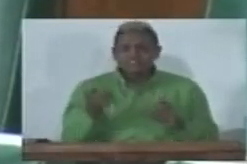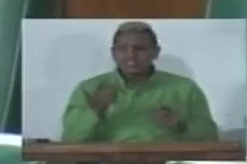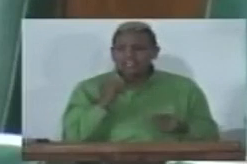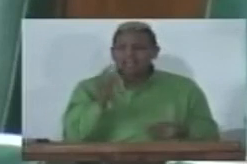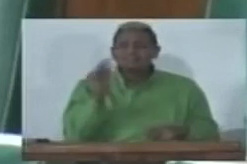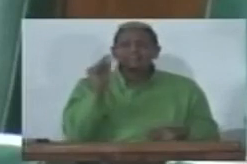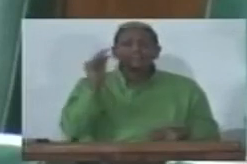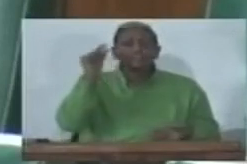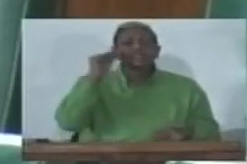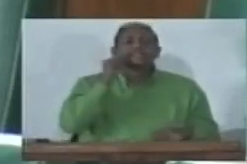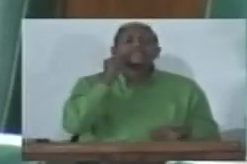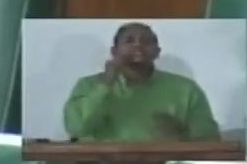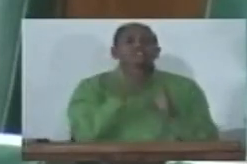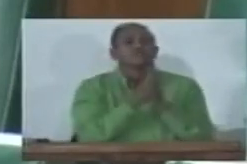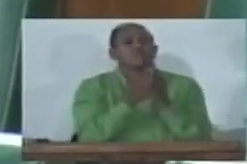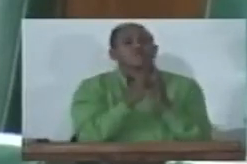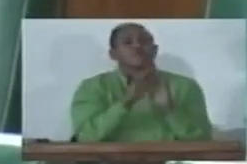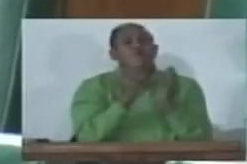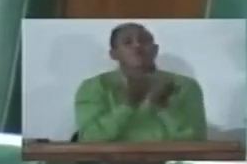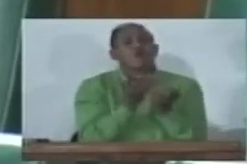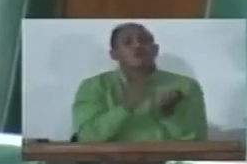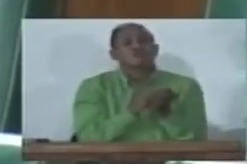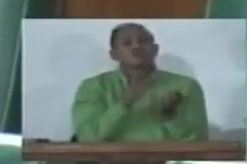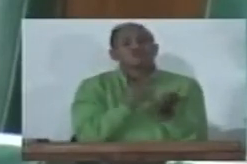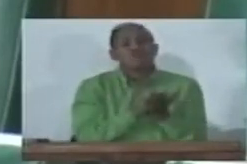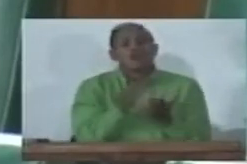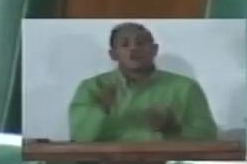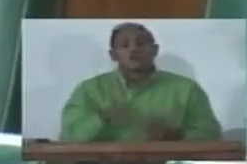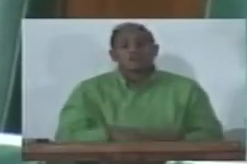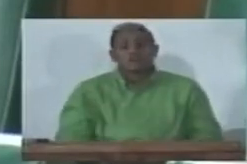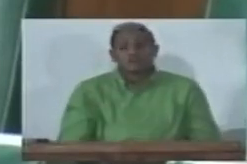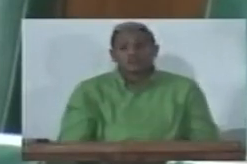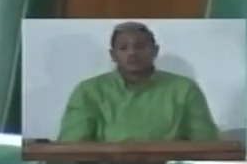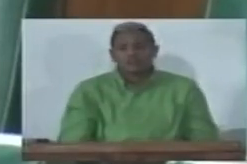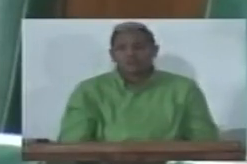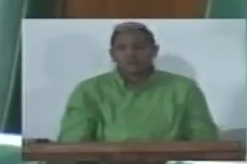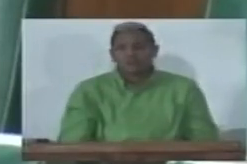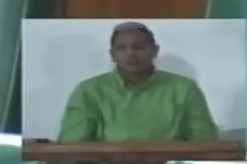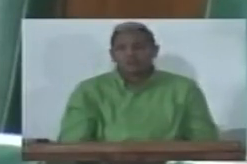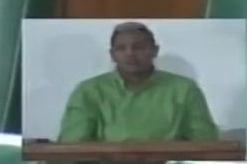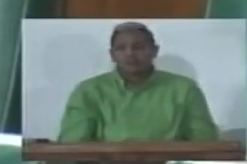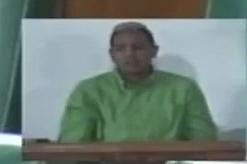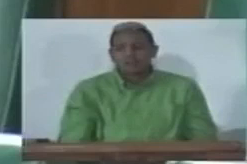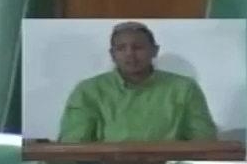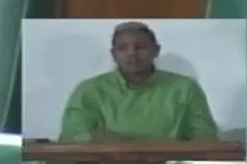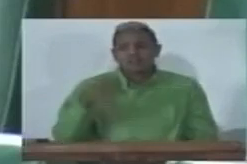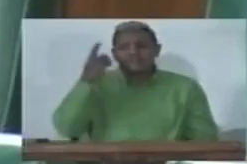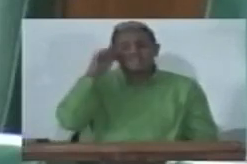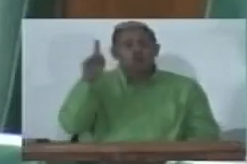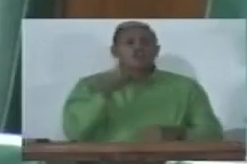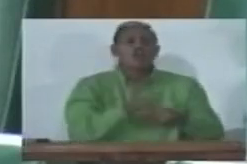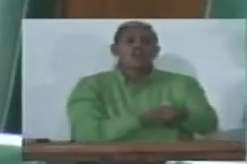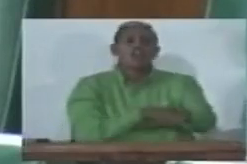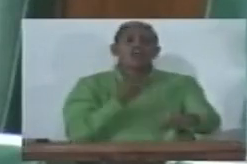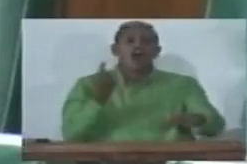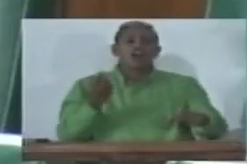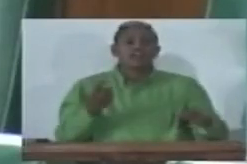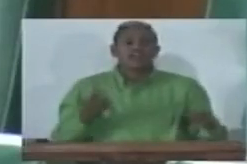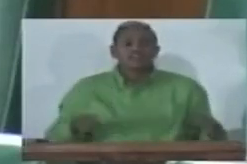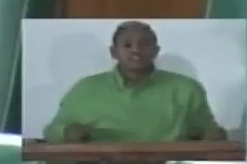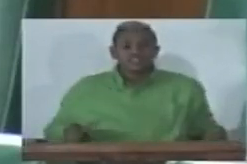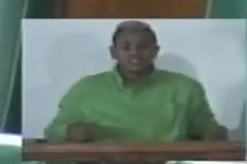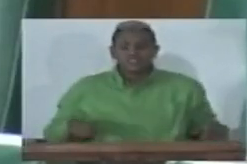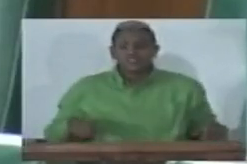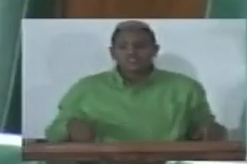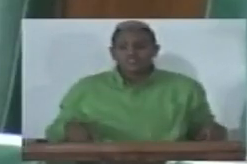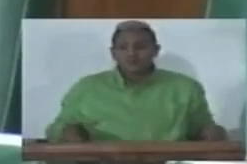Book of World Record for the longest wheelie in